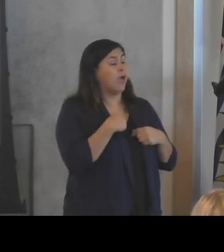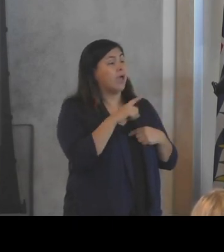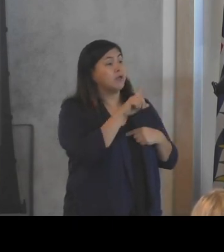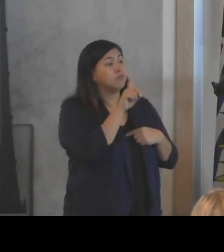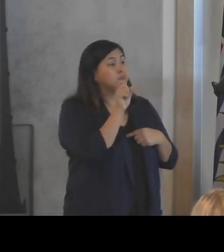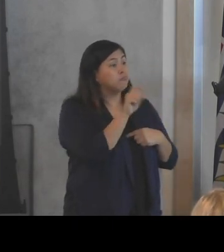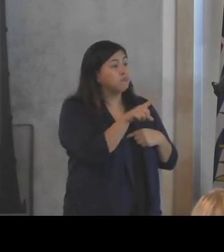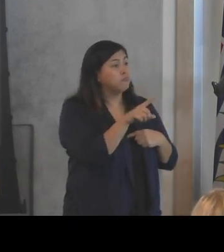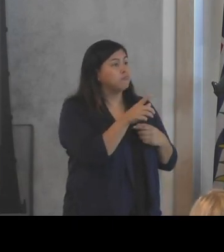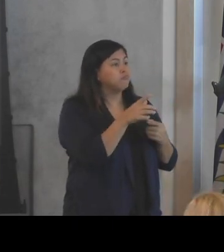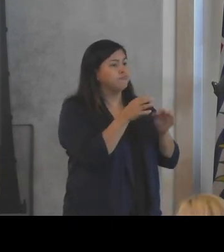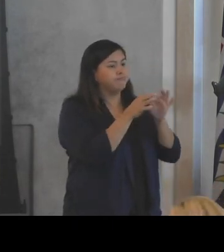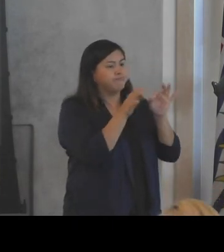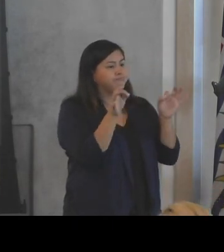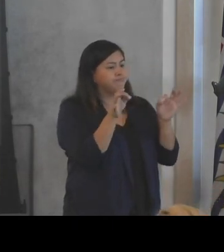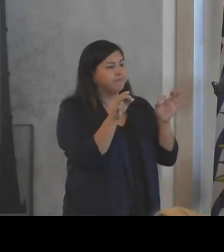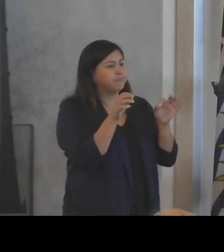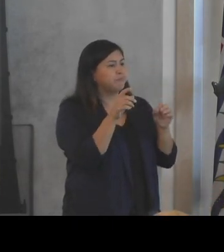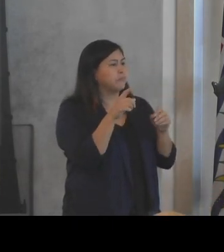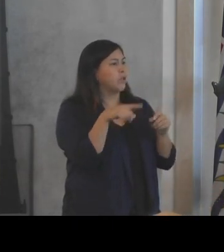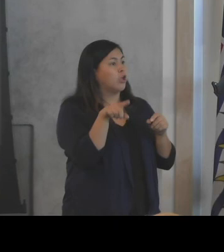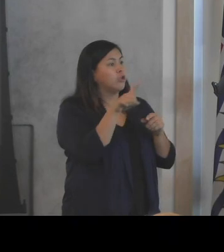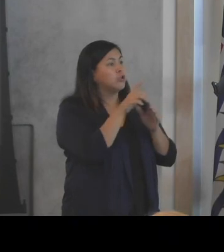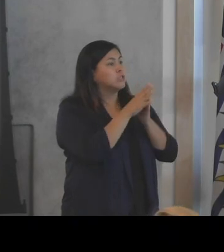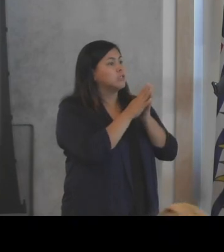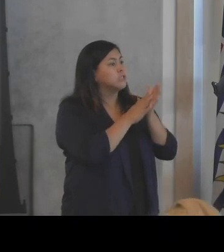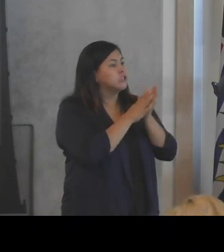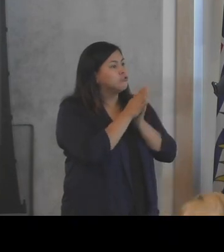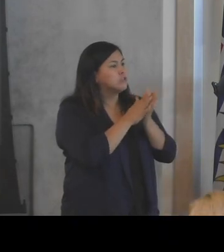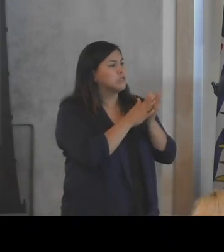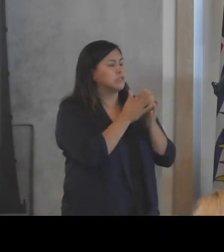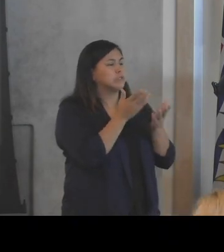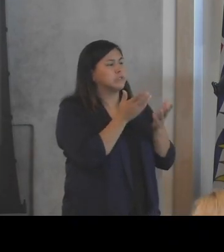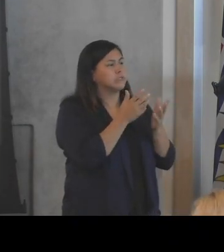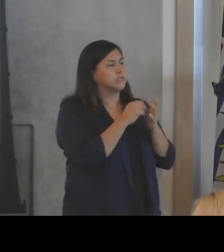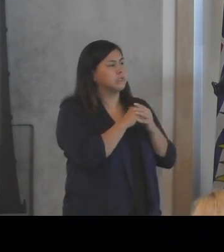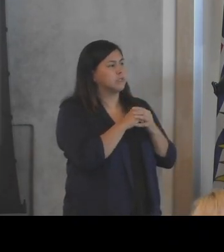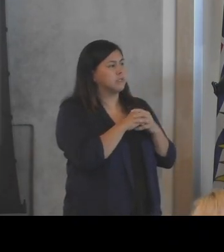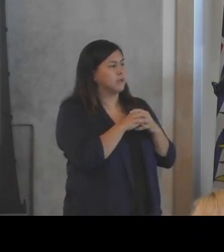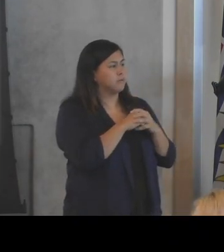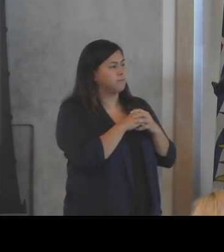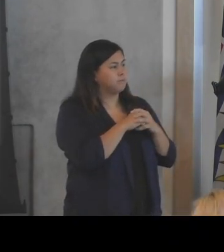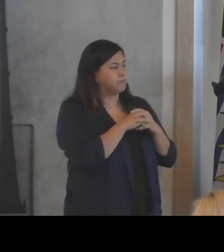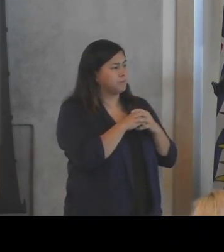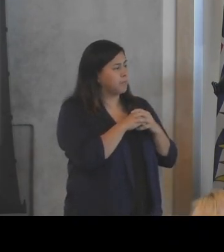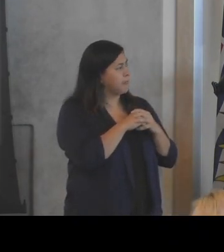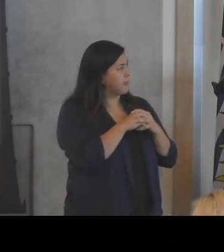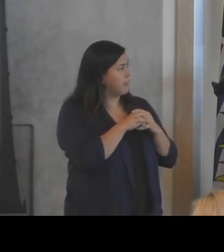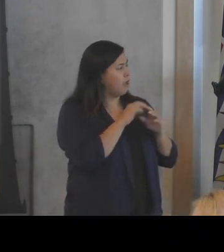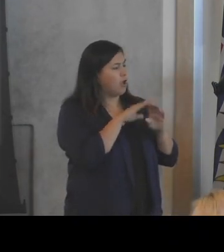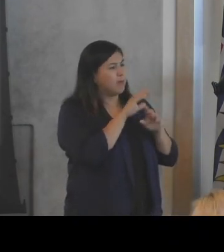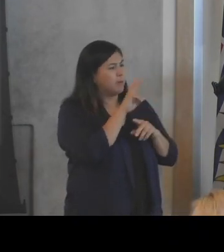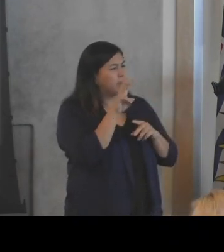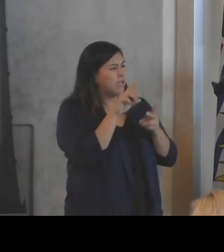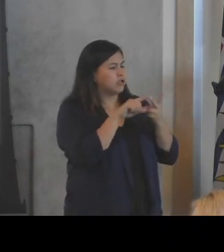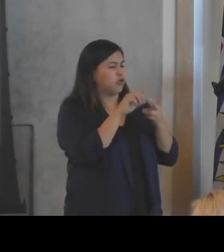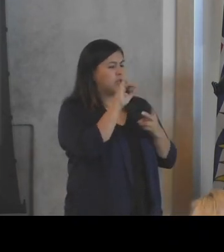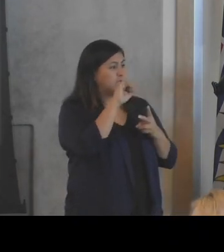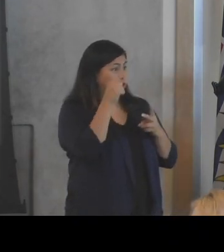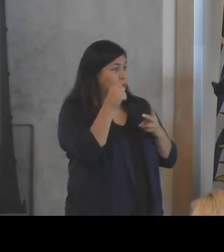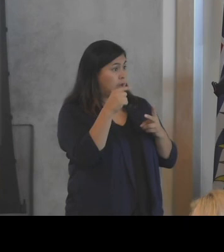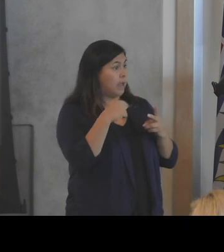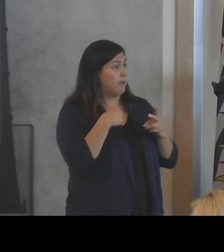in like, and not like a Facebook page or an Instagram, but I wanted to just mention, I got that idea kind of,